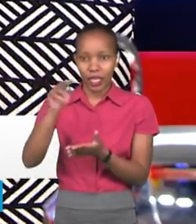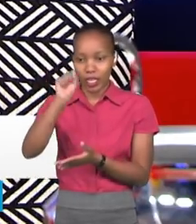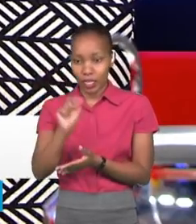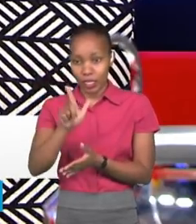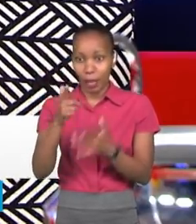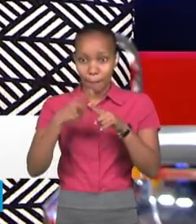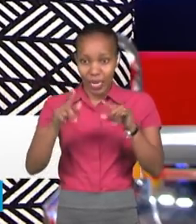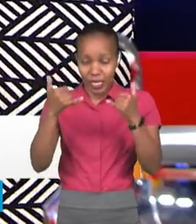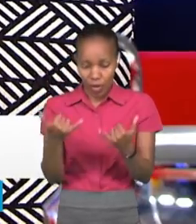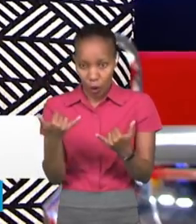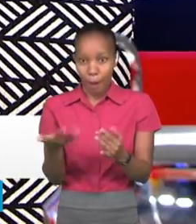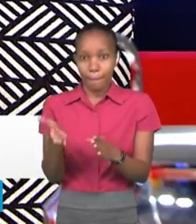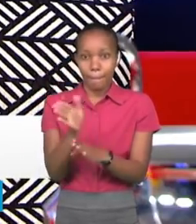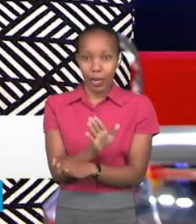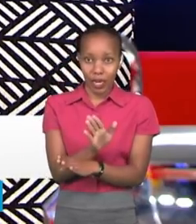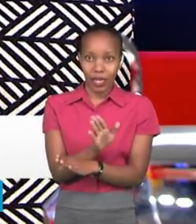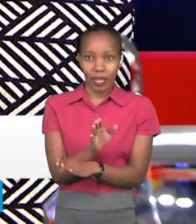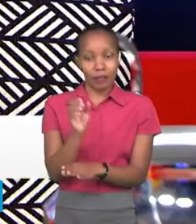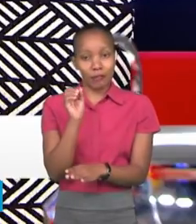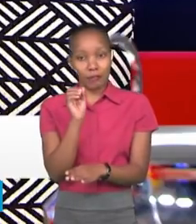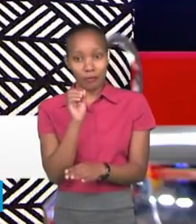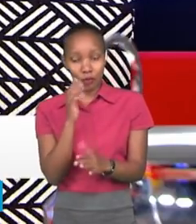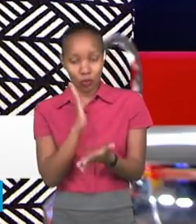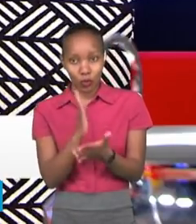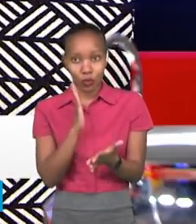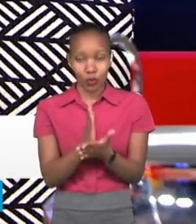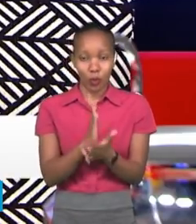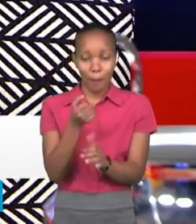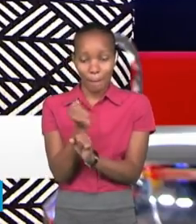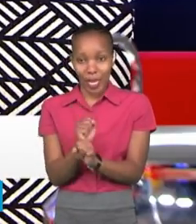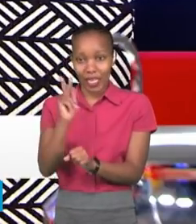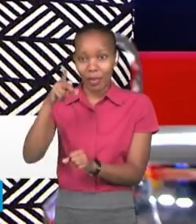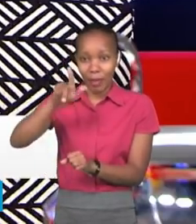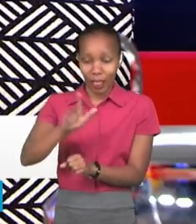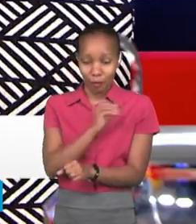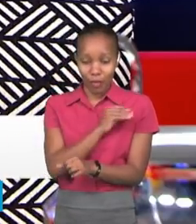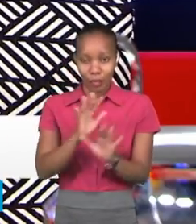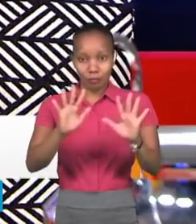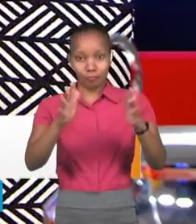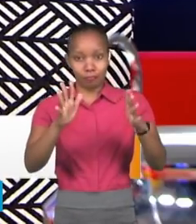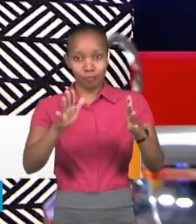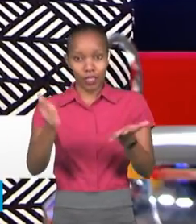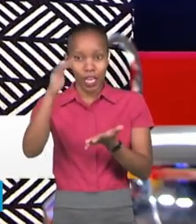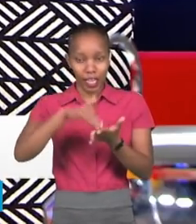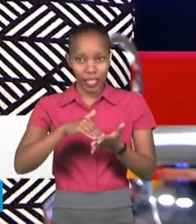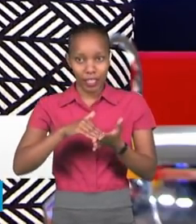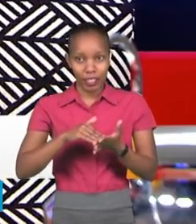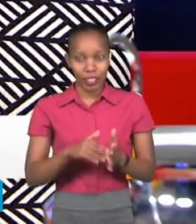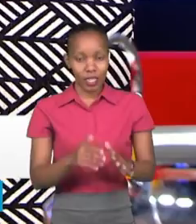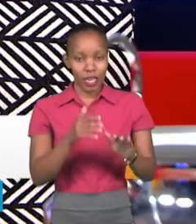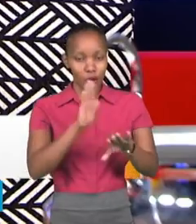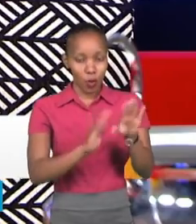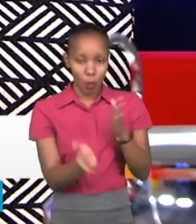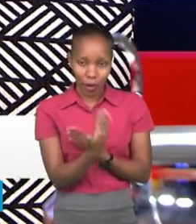now, they're back, and of course, they look scary. They're actually scaring big boys here at KPL. So, congratulations once again. But again, Solomon,